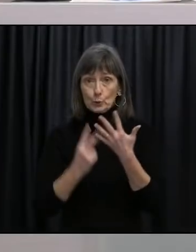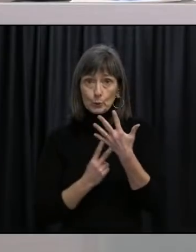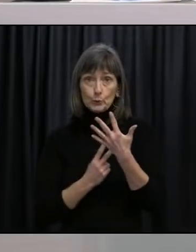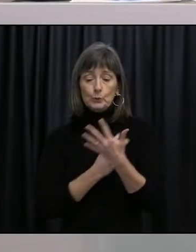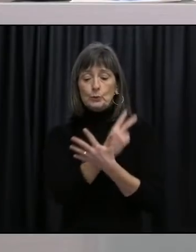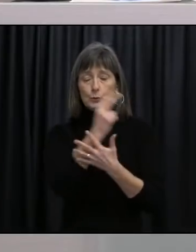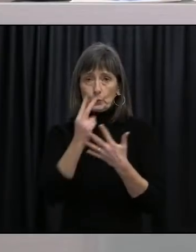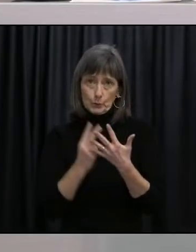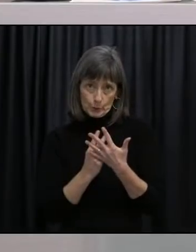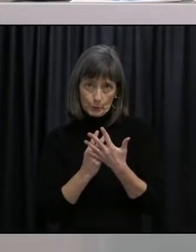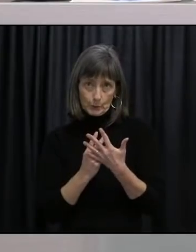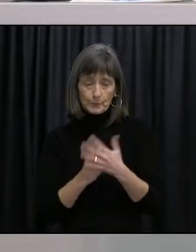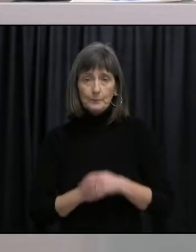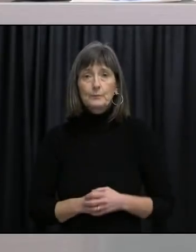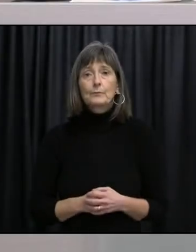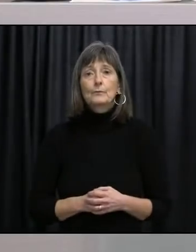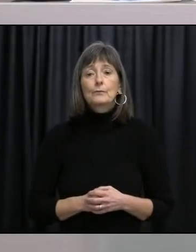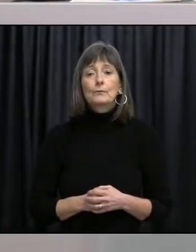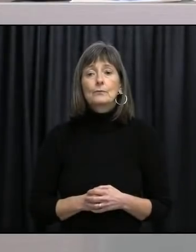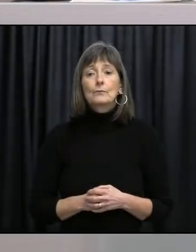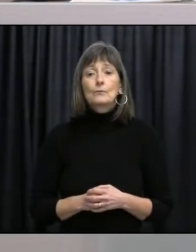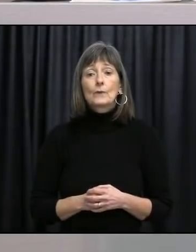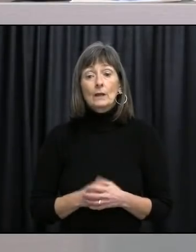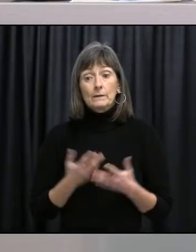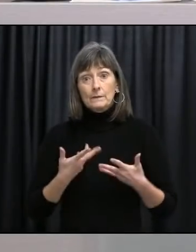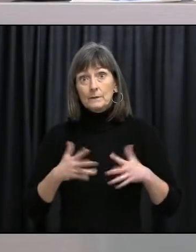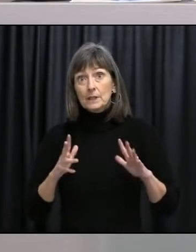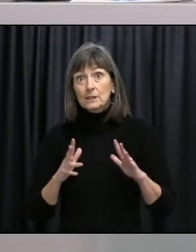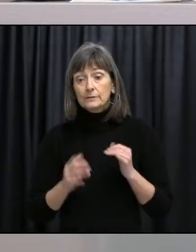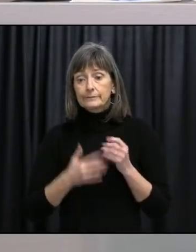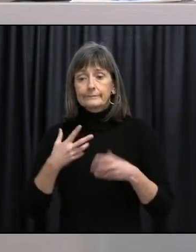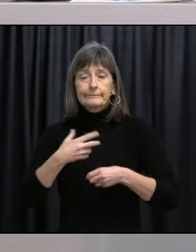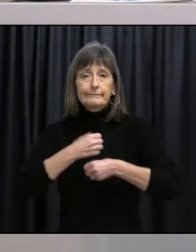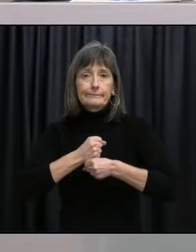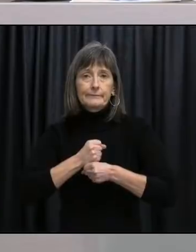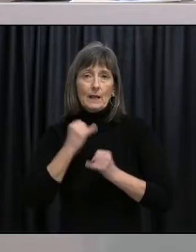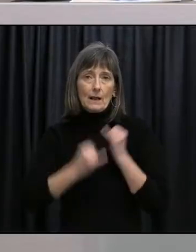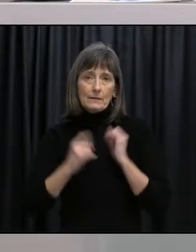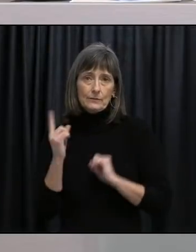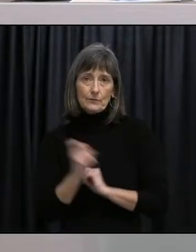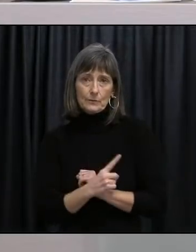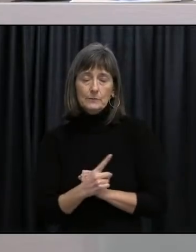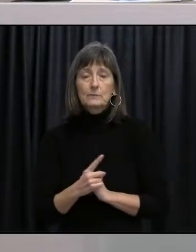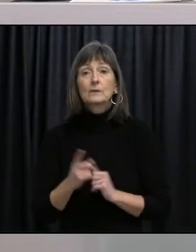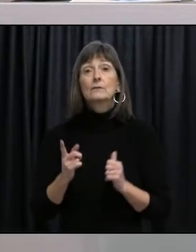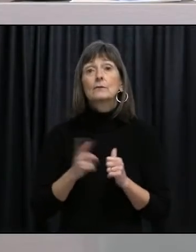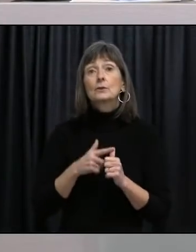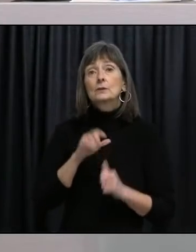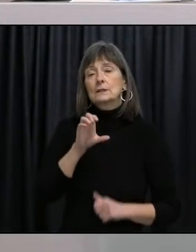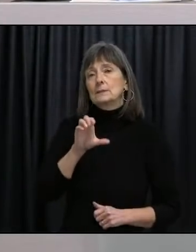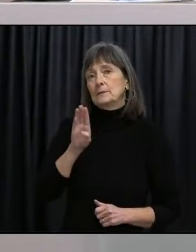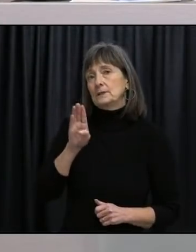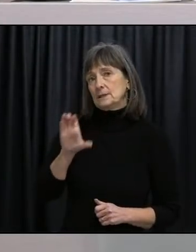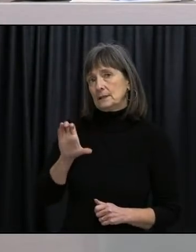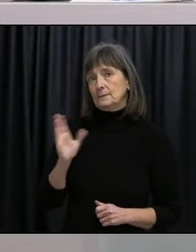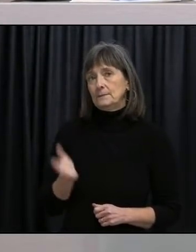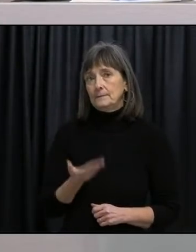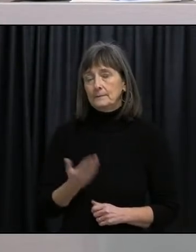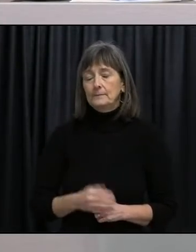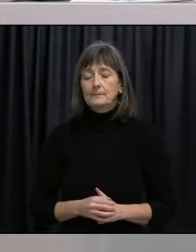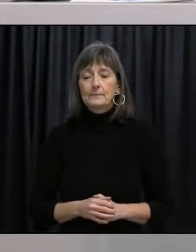round. Following this, I will ask each reporter if they have 1 final question. Our first questions are from Peter Cowan with CBC. Please go